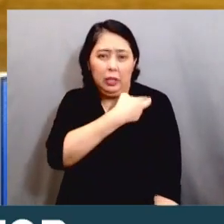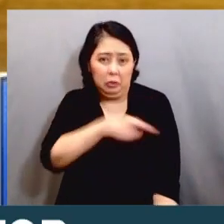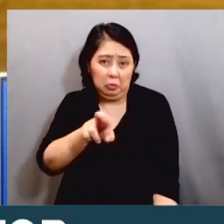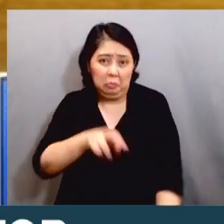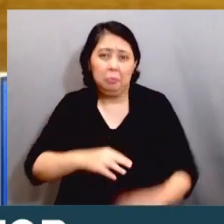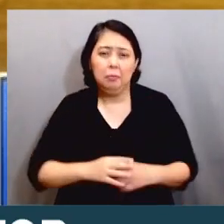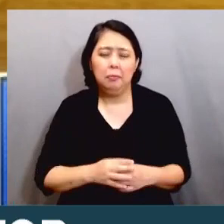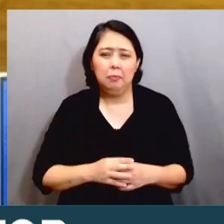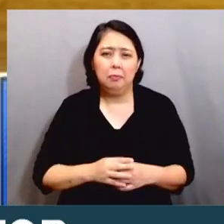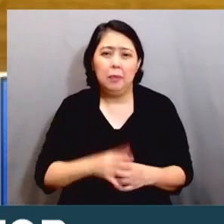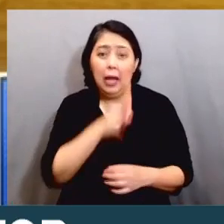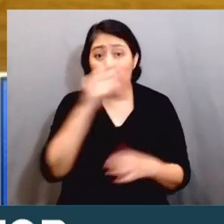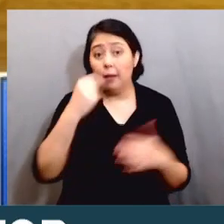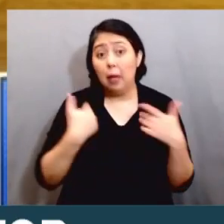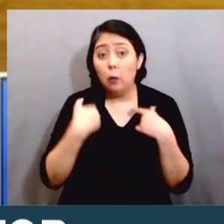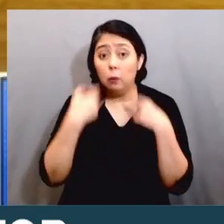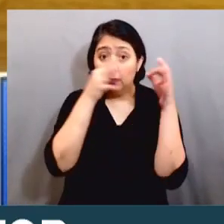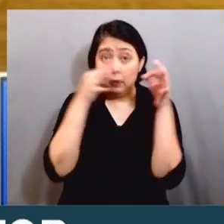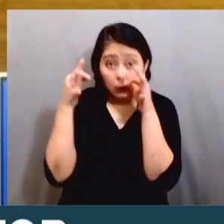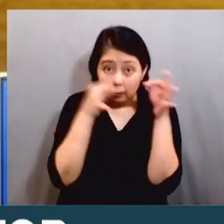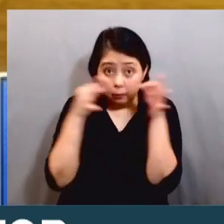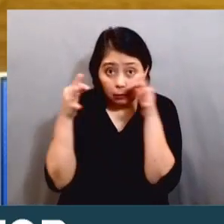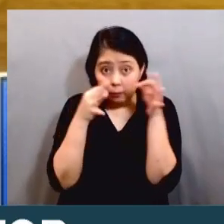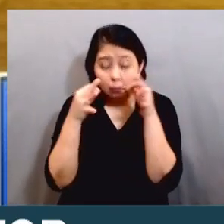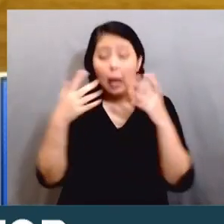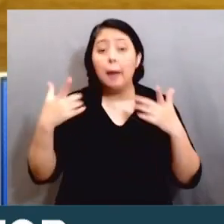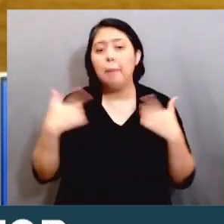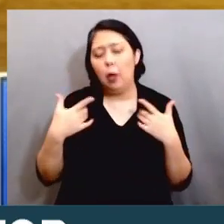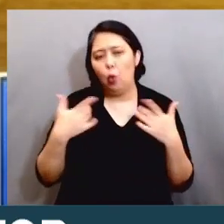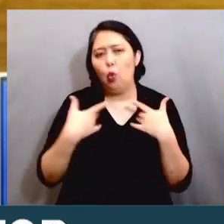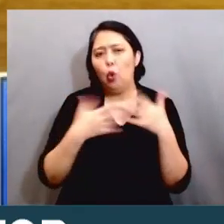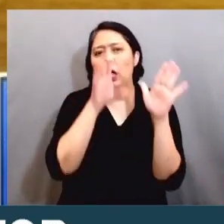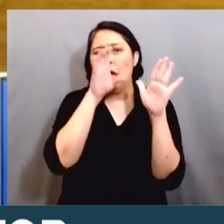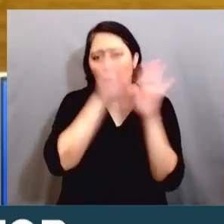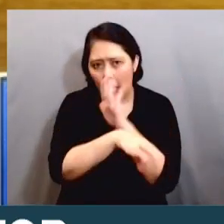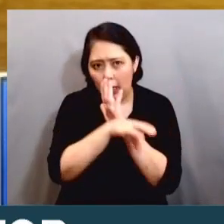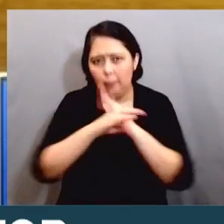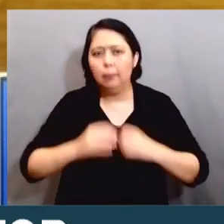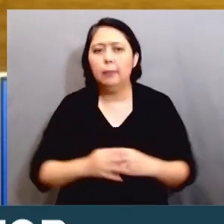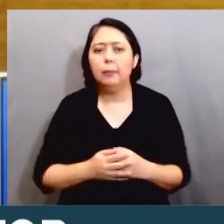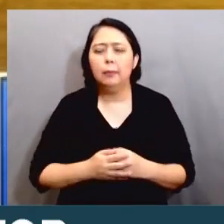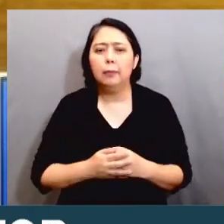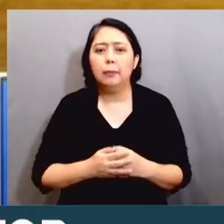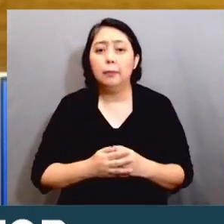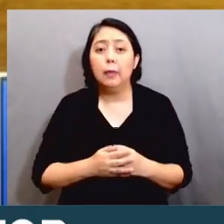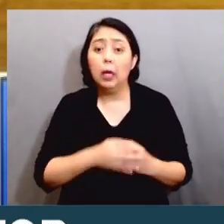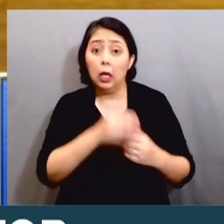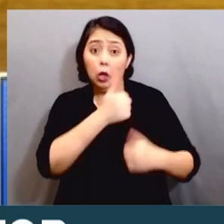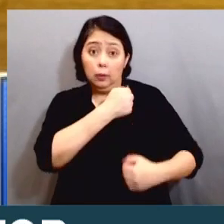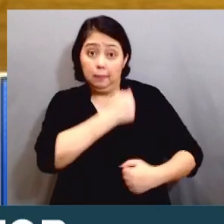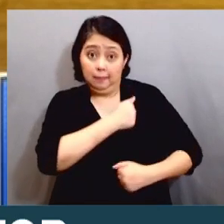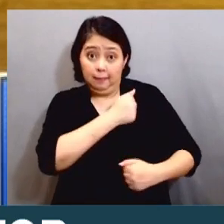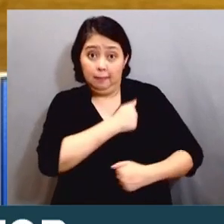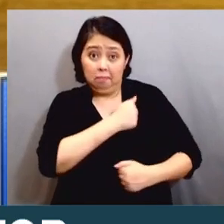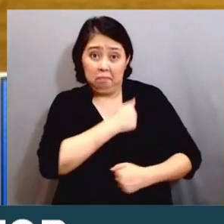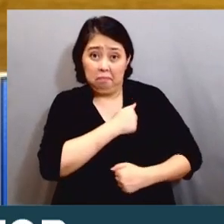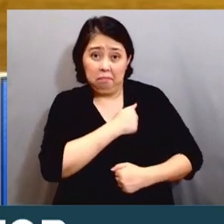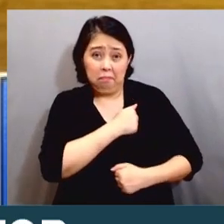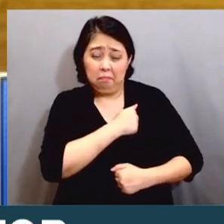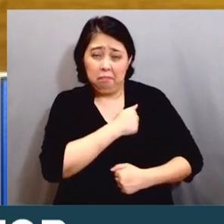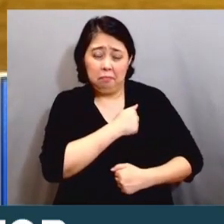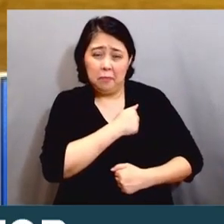and criminality. Our armed forces were ill-equipped to deal with internal and external